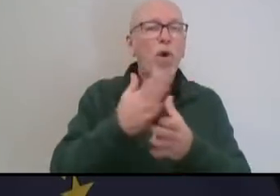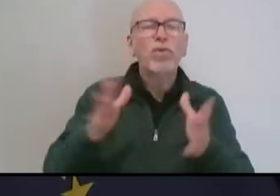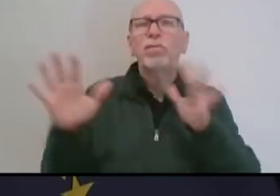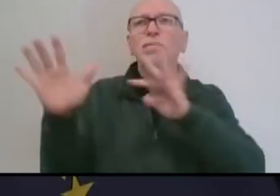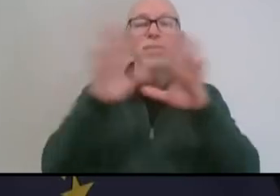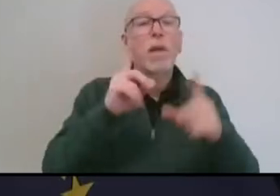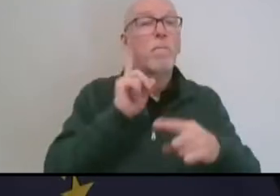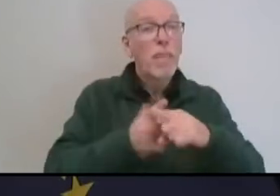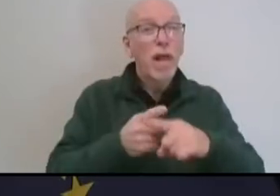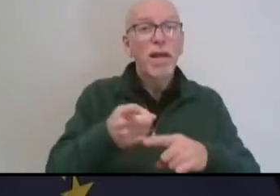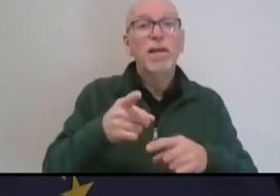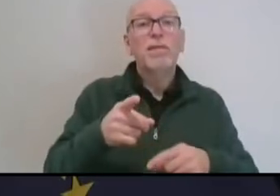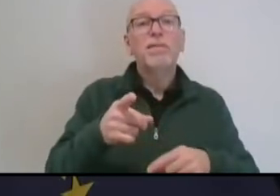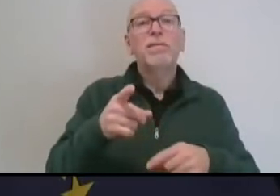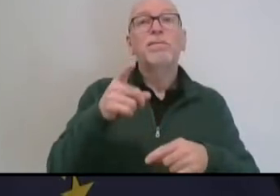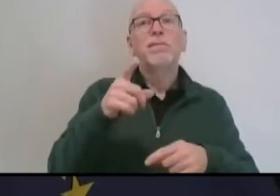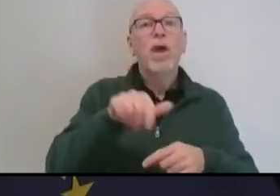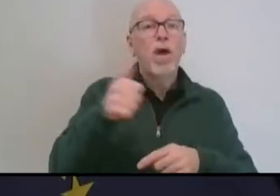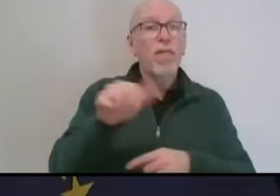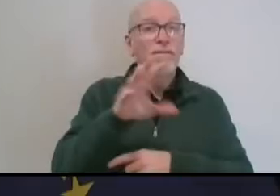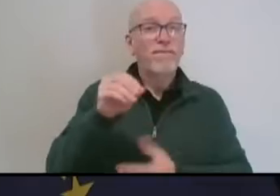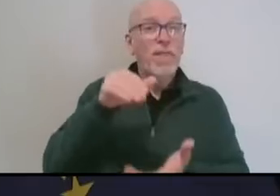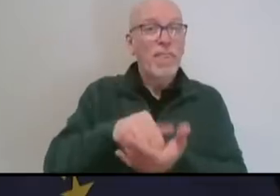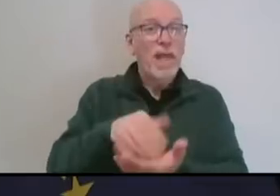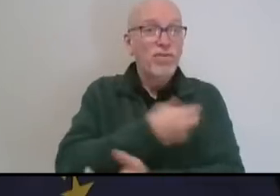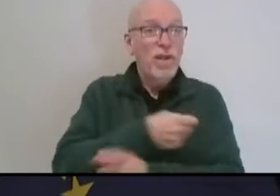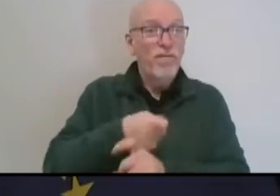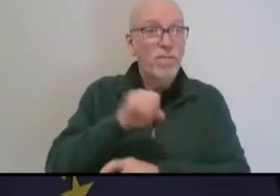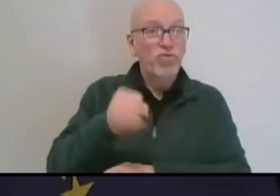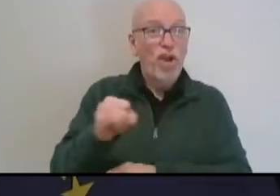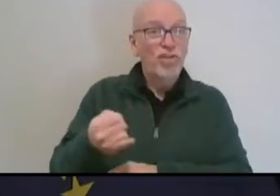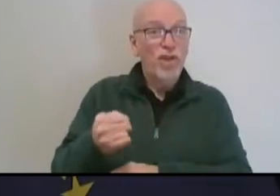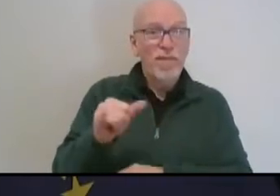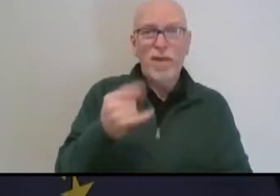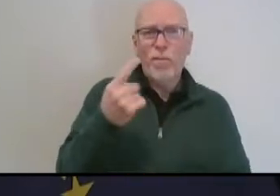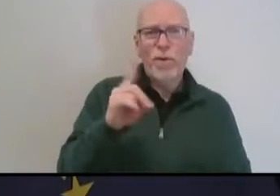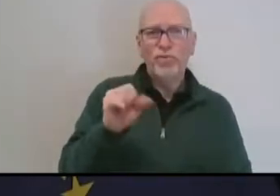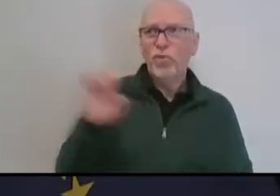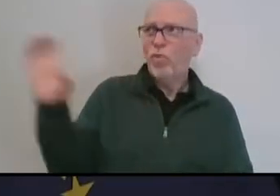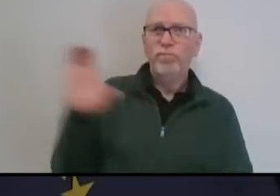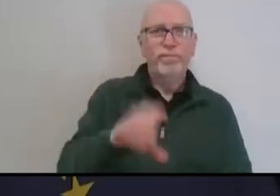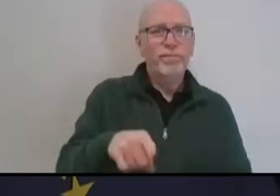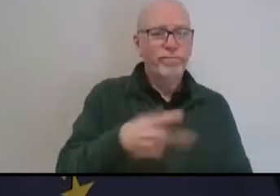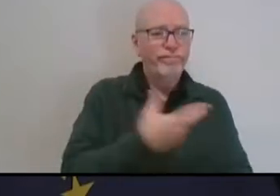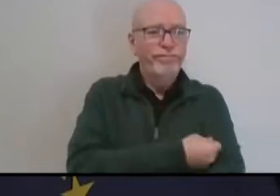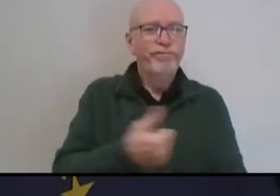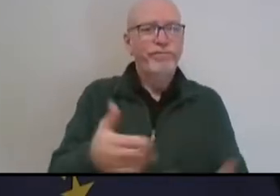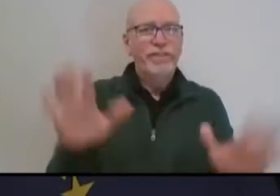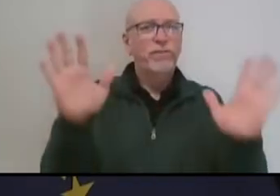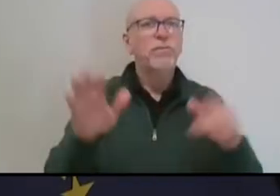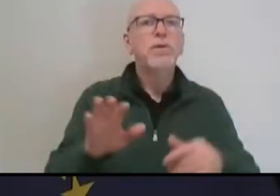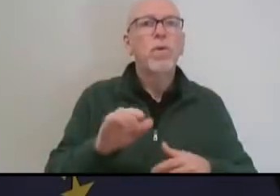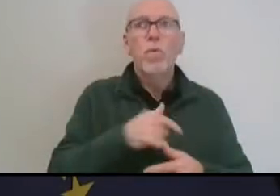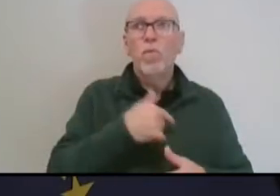that another 50,000 vaccines with Johnson & Johnson, which is just one dose and we're done with those people, we are